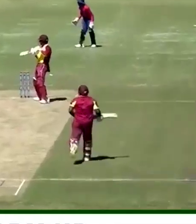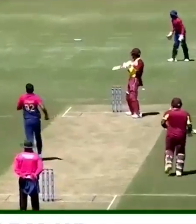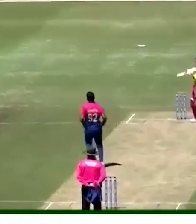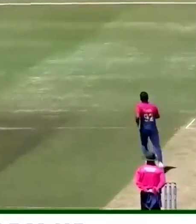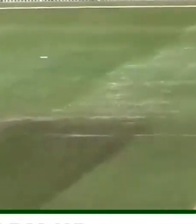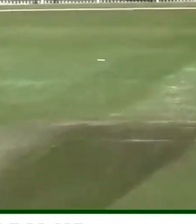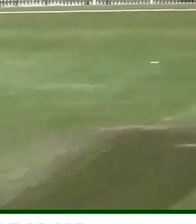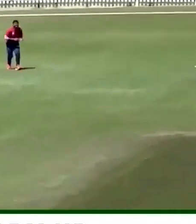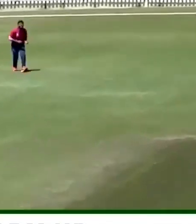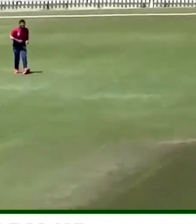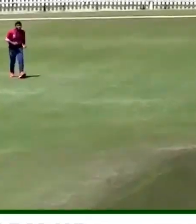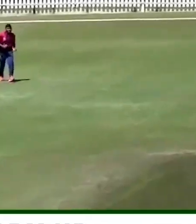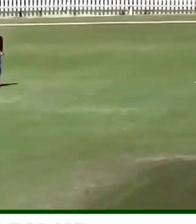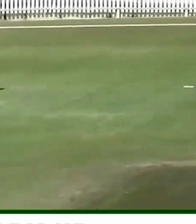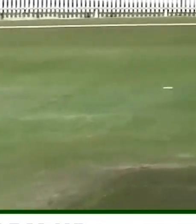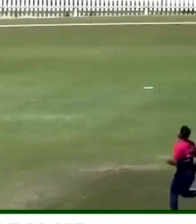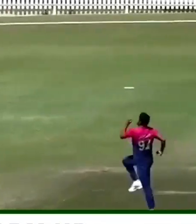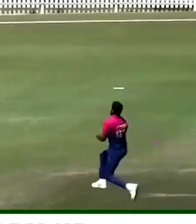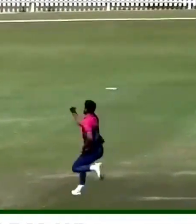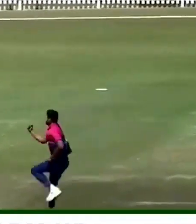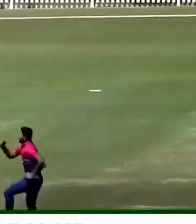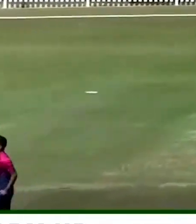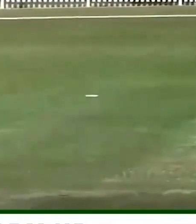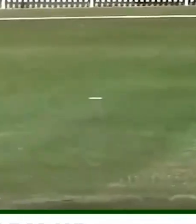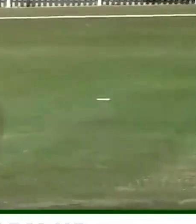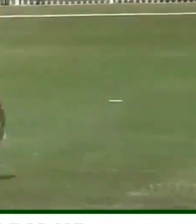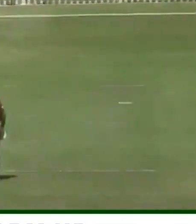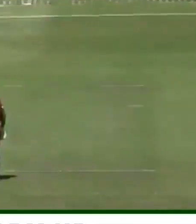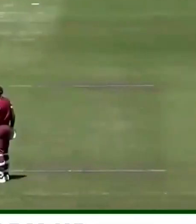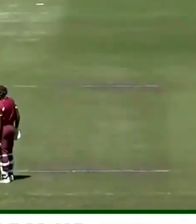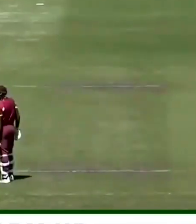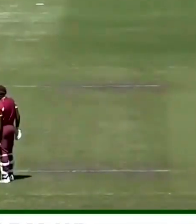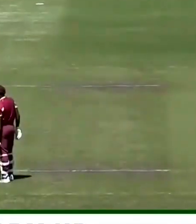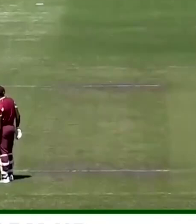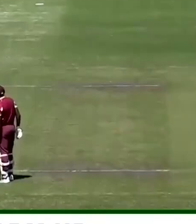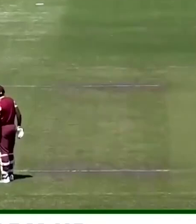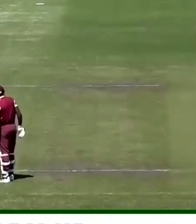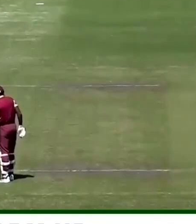Oh, that time he's just, it's catching practice.